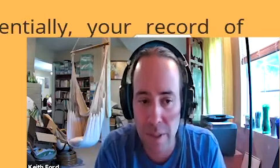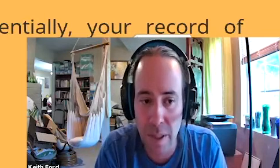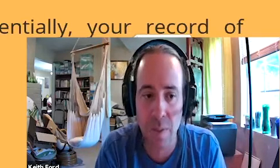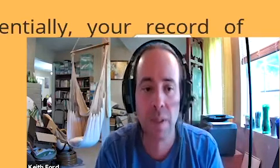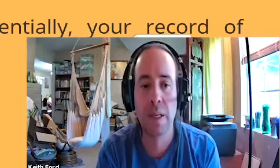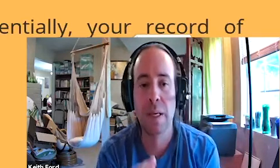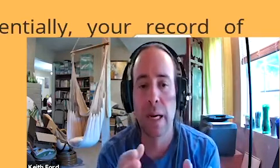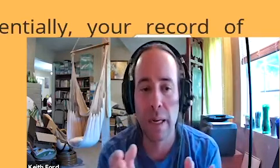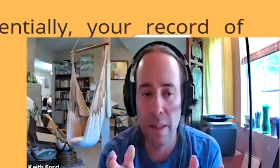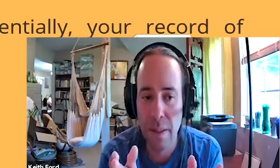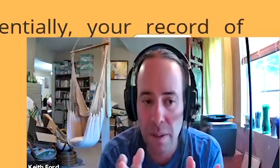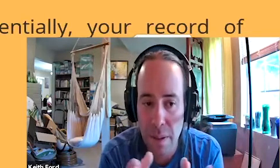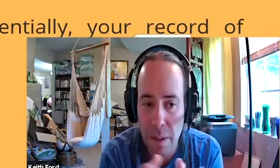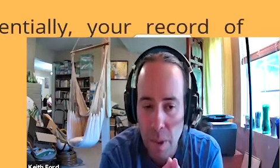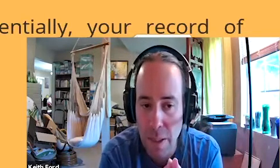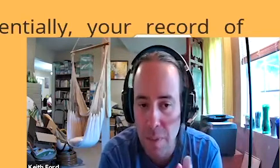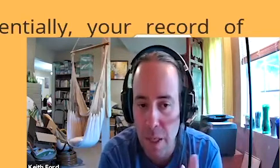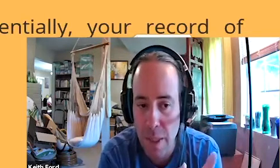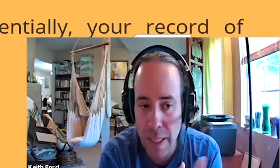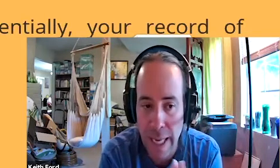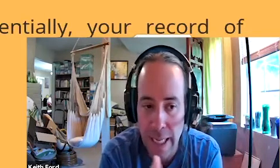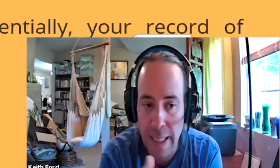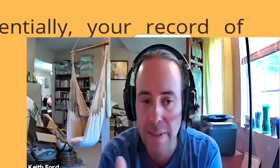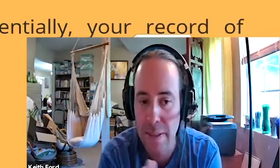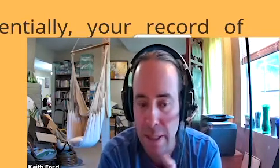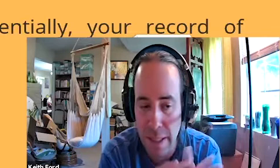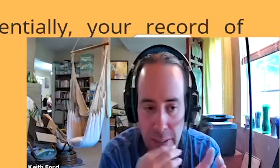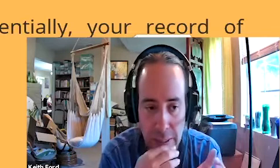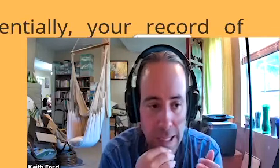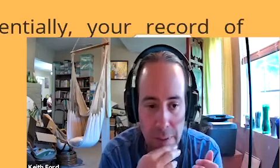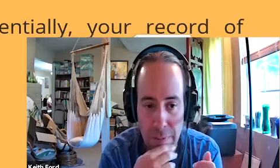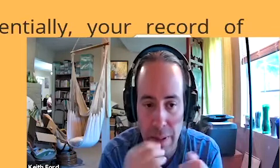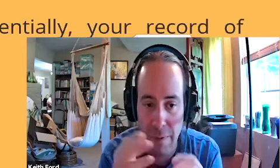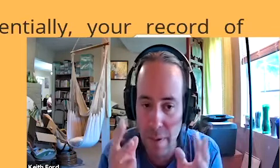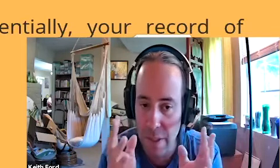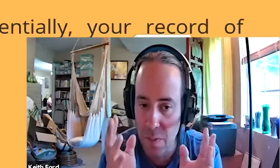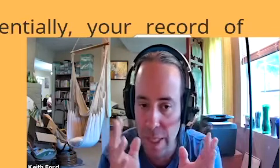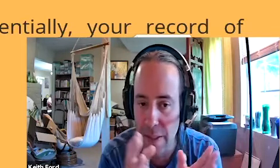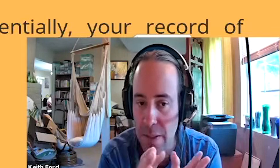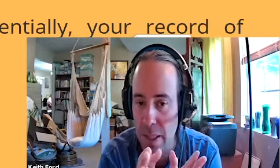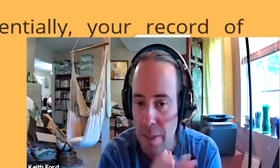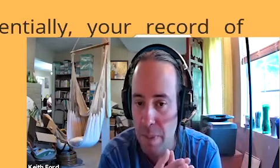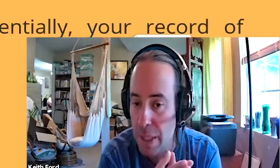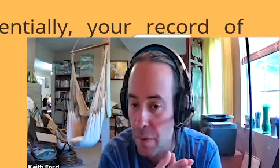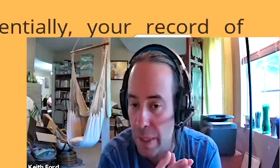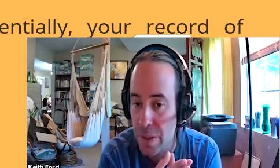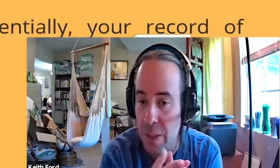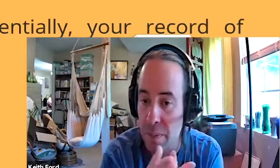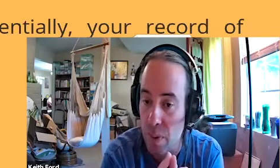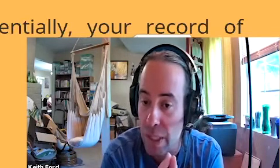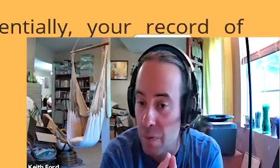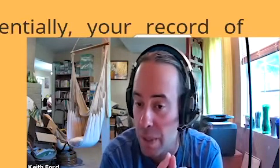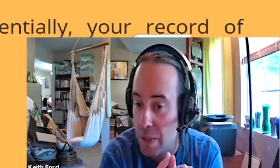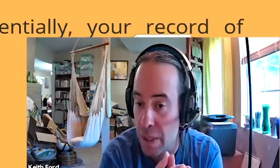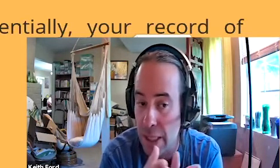very quickly. So the part-time contract has in it the Federation's rights to public information